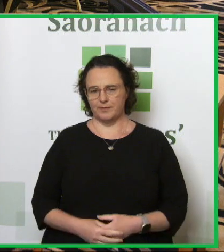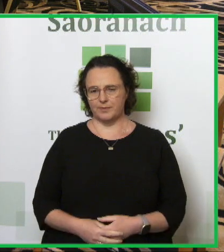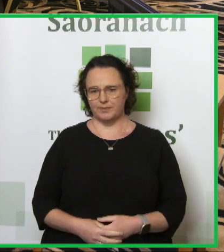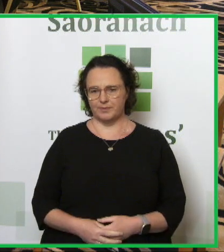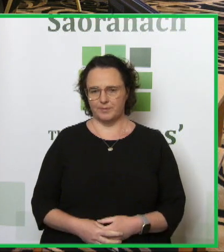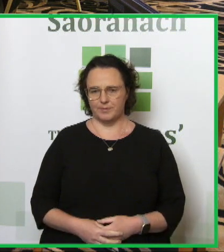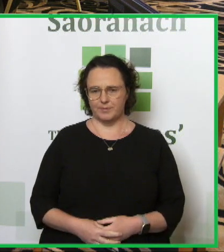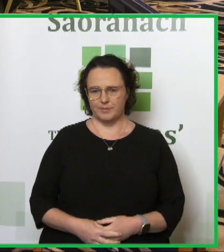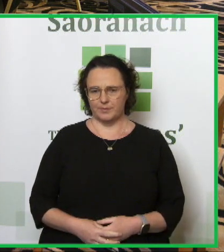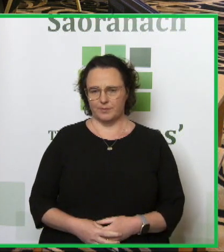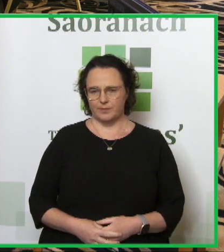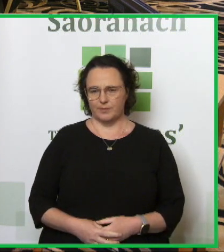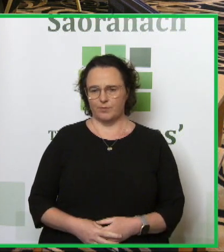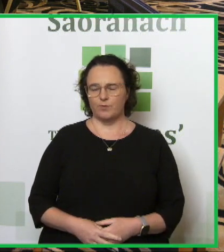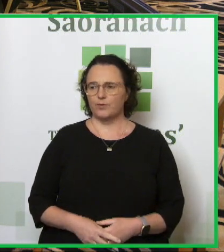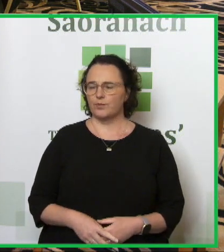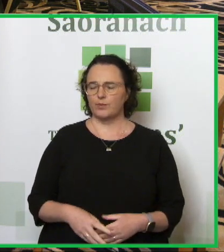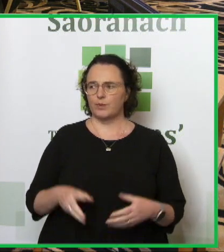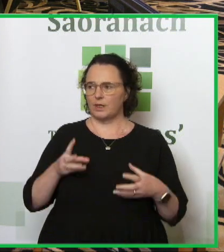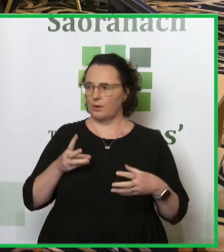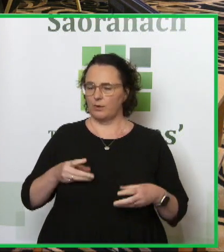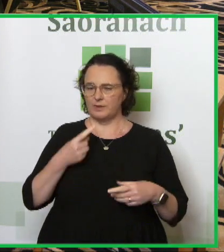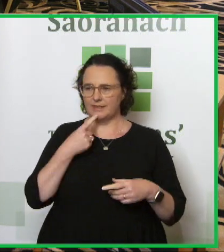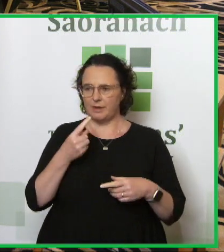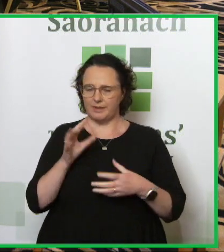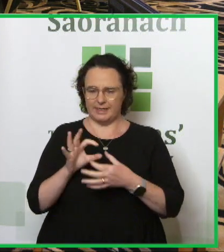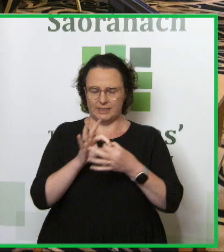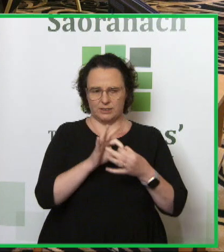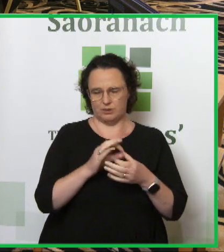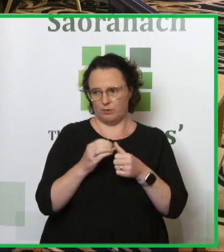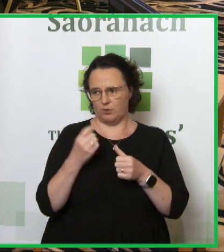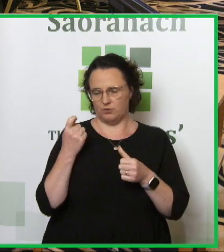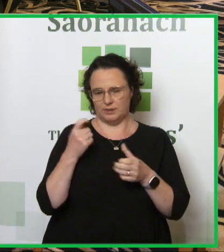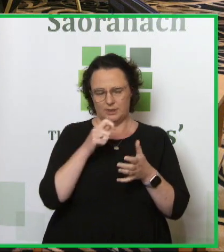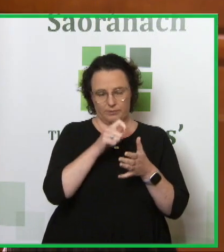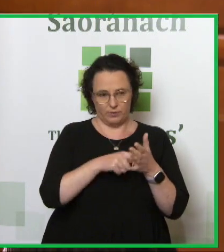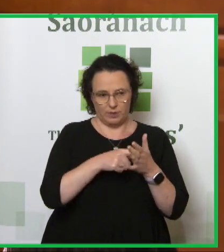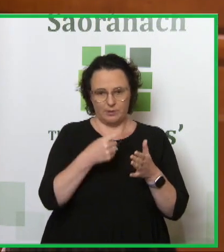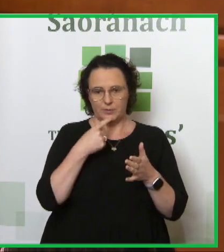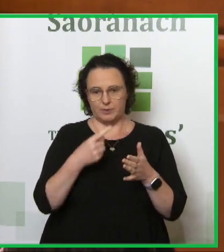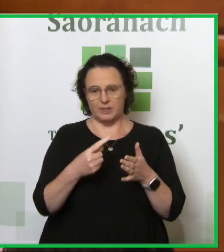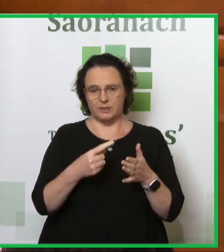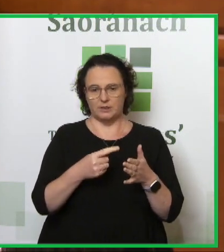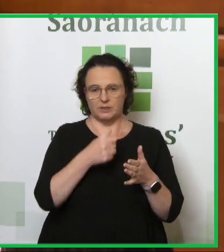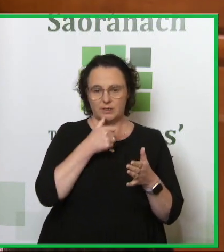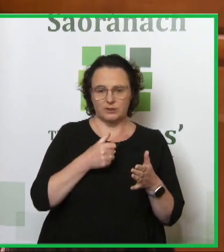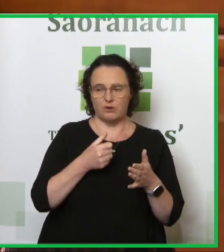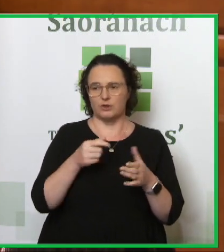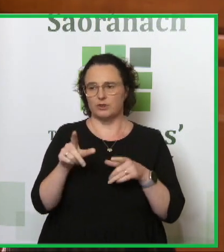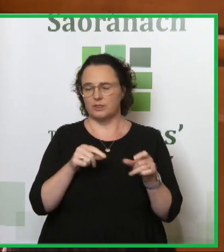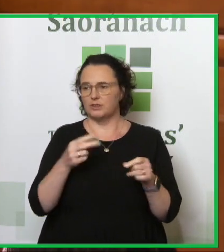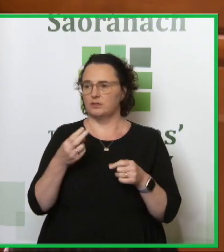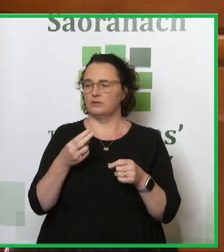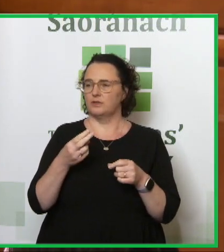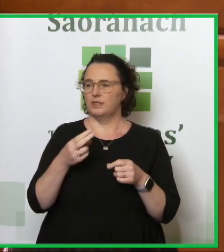It might relate to more so to the last ballot, but in my opinion, we're either choosing to be tolerant or we're not. We're either choosing to